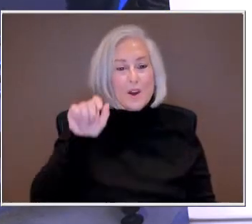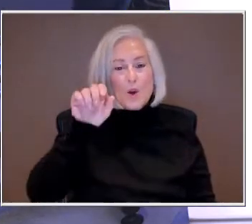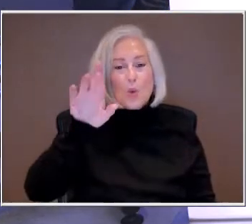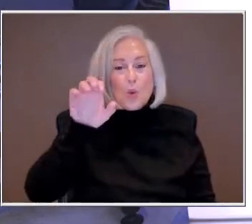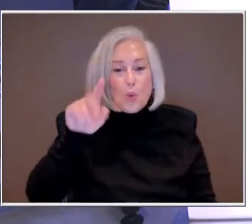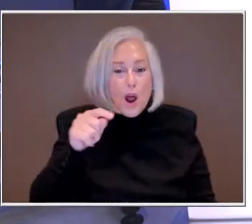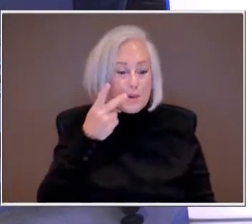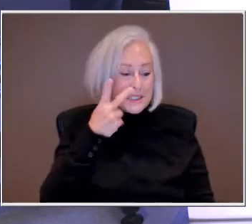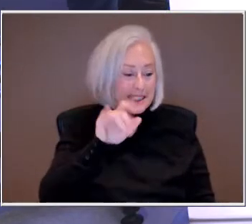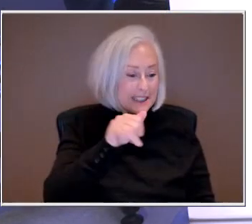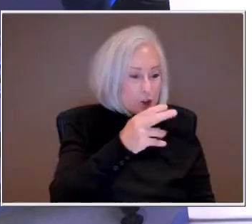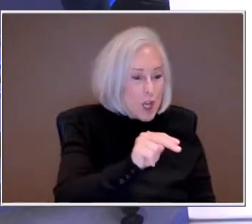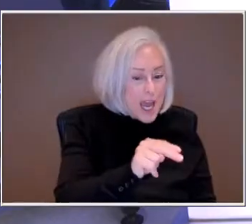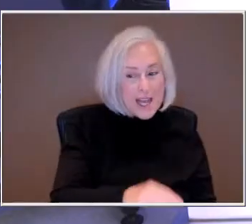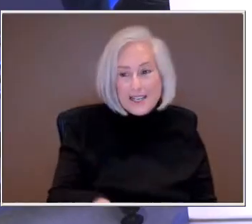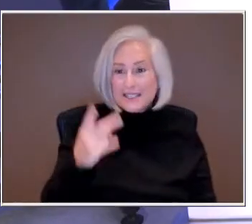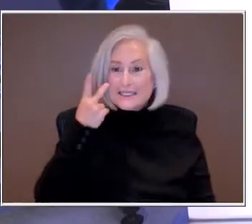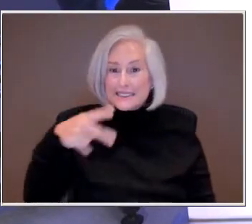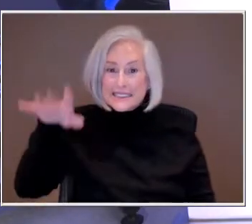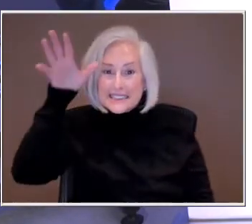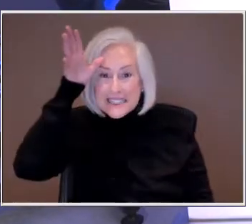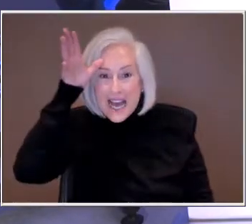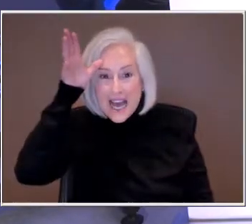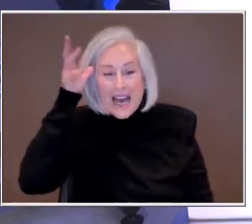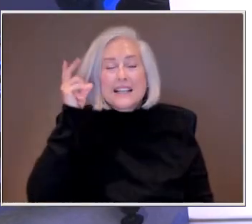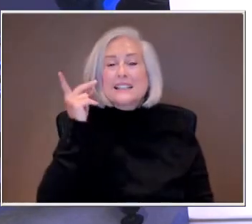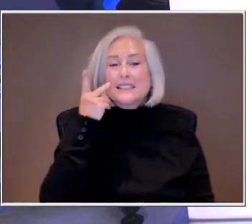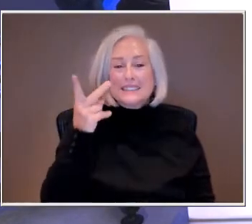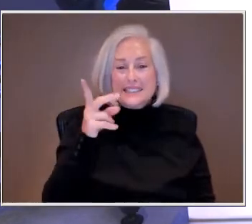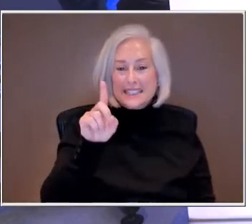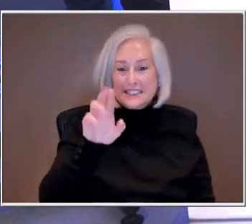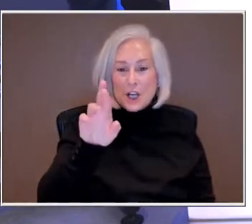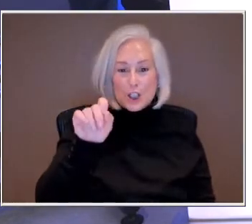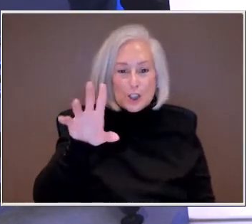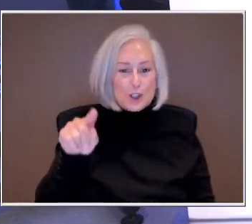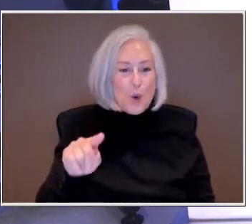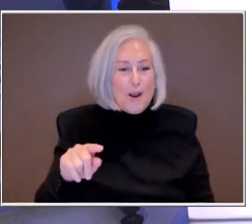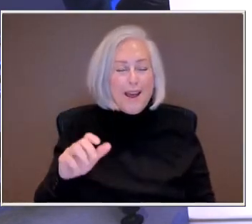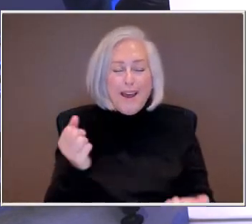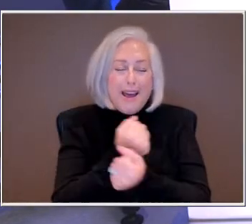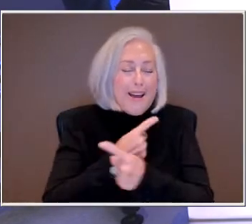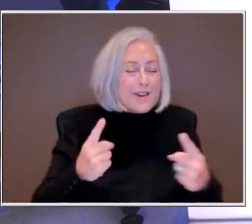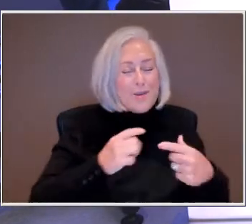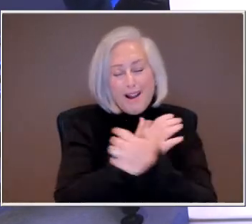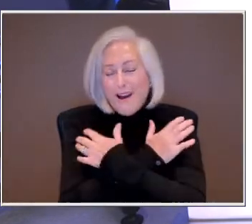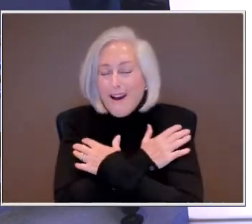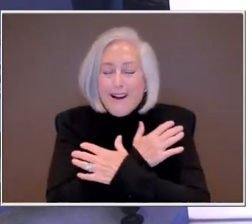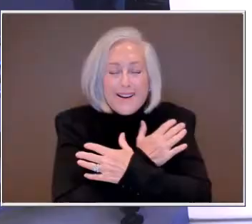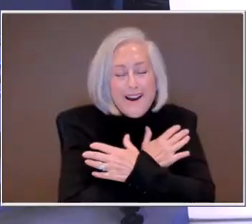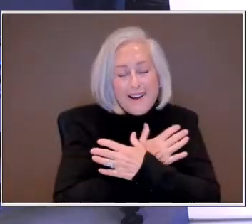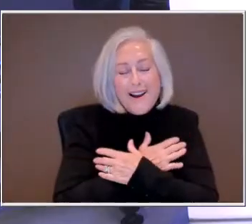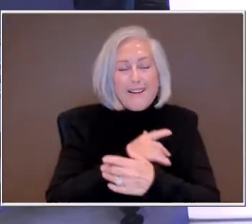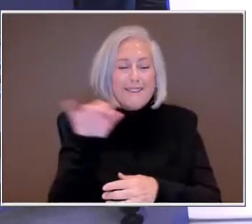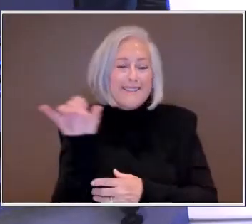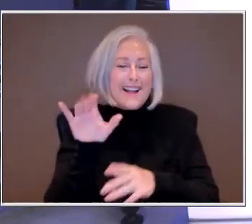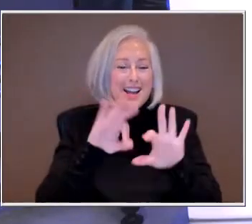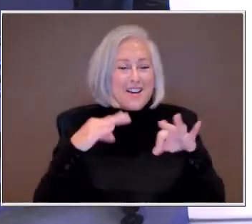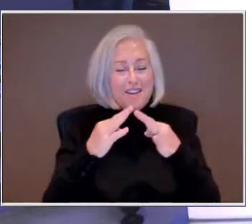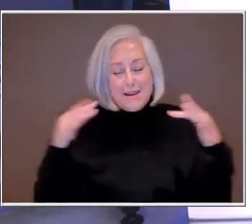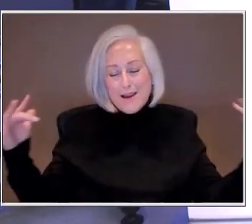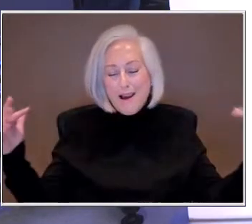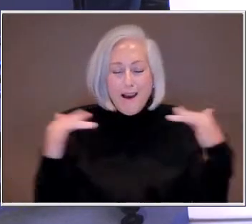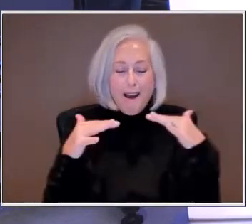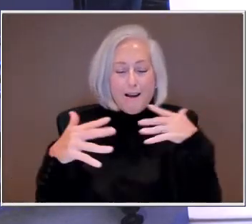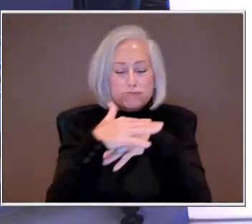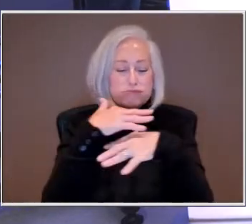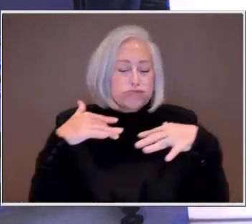sees his dad, and Dr. Zorn sees Robert, I mean, it was just like a hug fest, like a family reunion or old friends meeting up